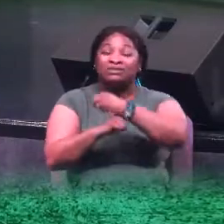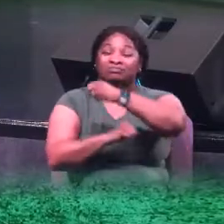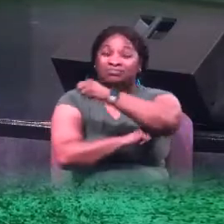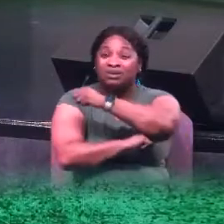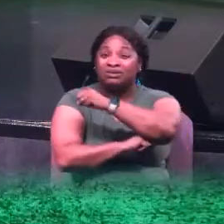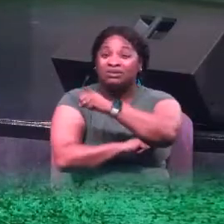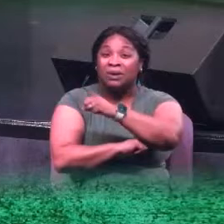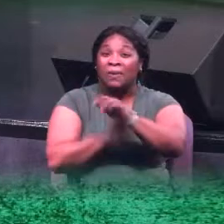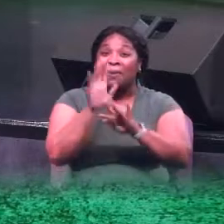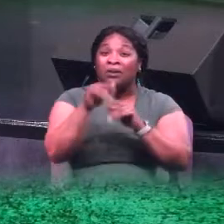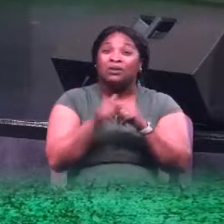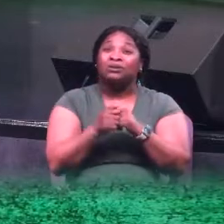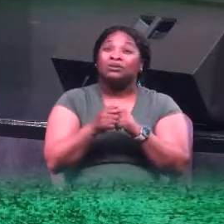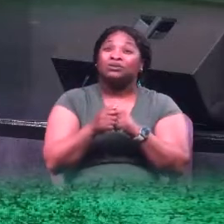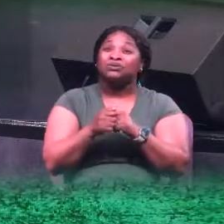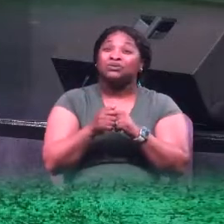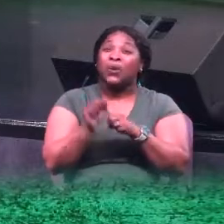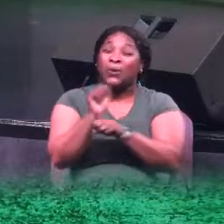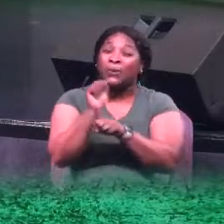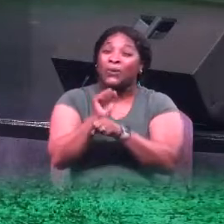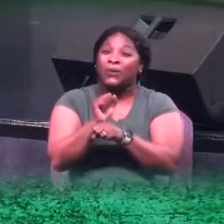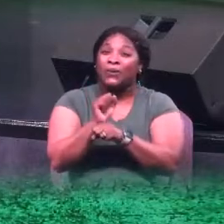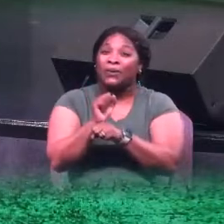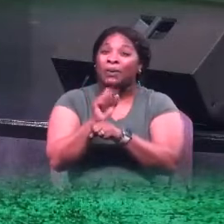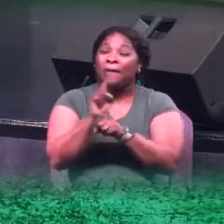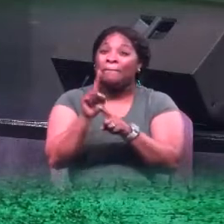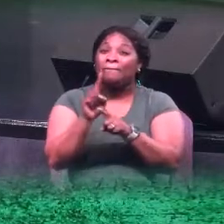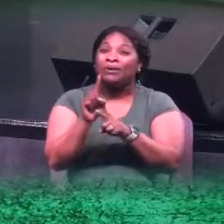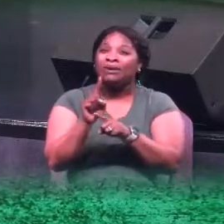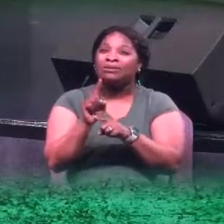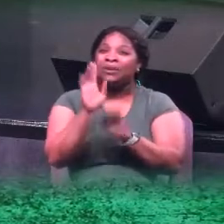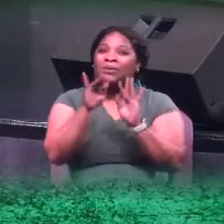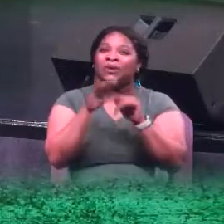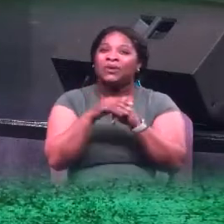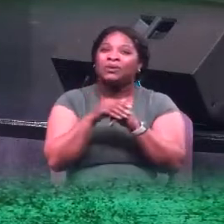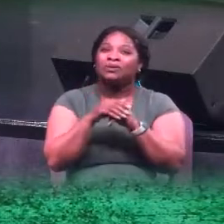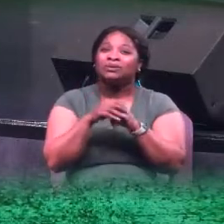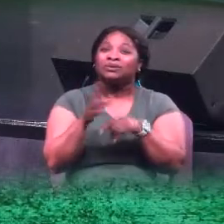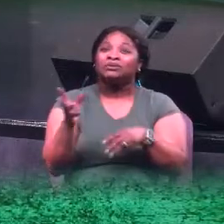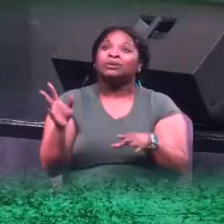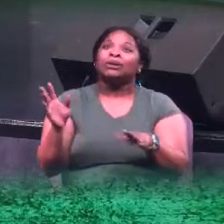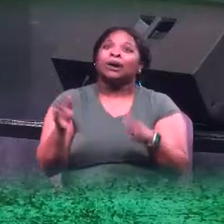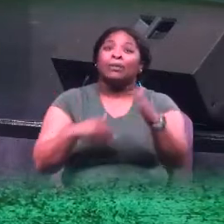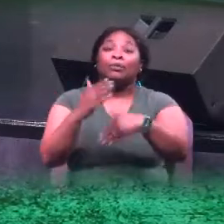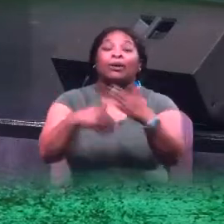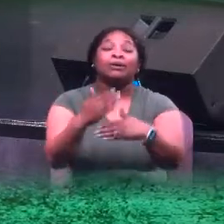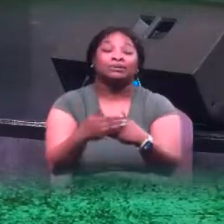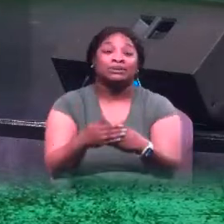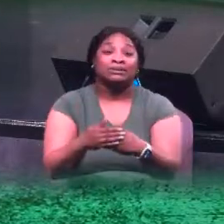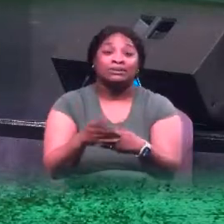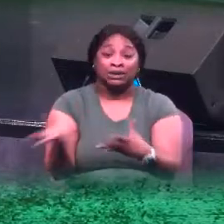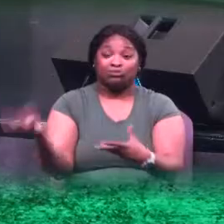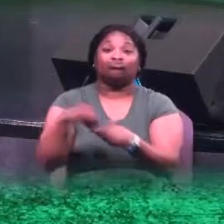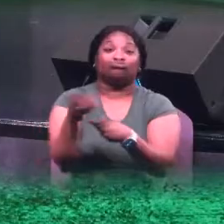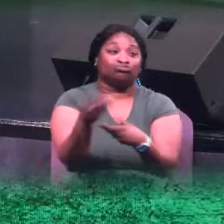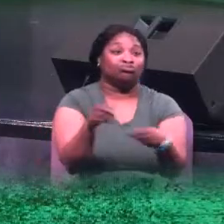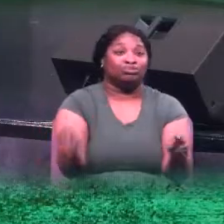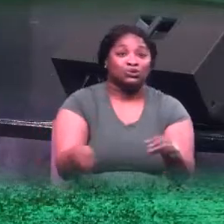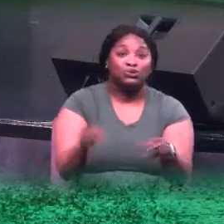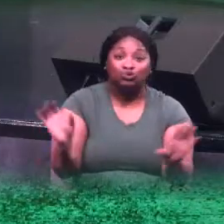based on performance, but his ministry is based on process and participation. The key to understanding and